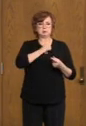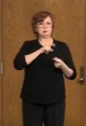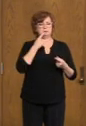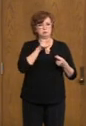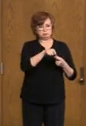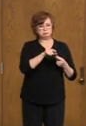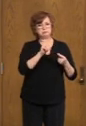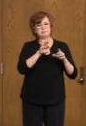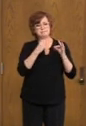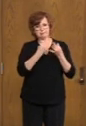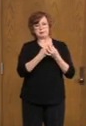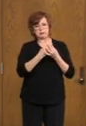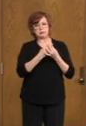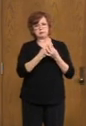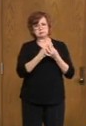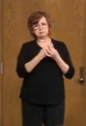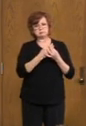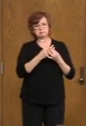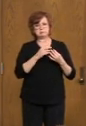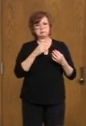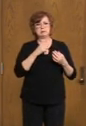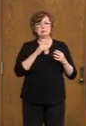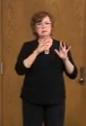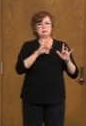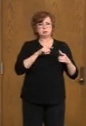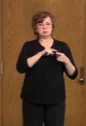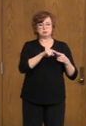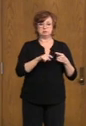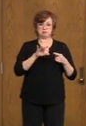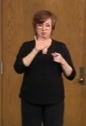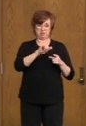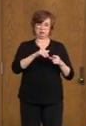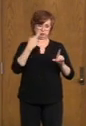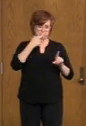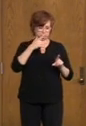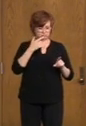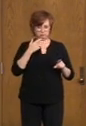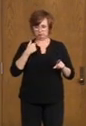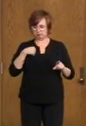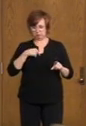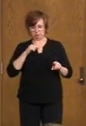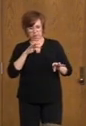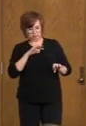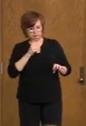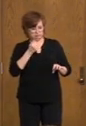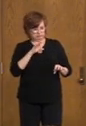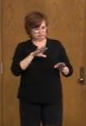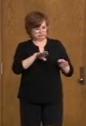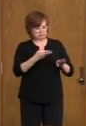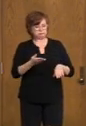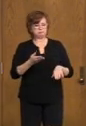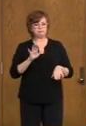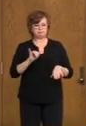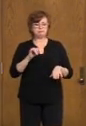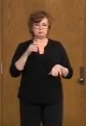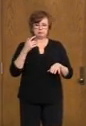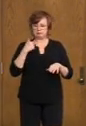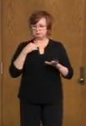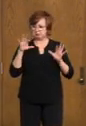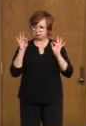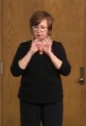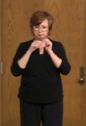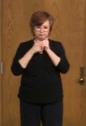this is ultimately why all of us have to do what we need to do to keep our hospitalizations, ICU admissions down, and